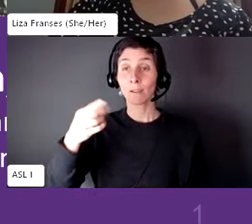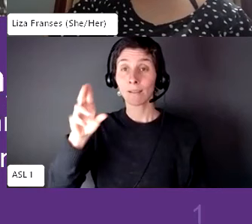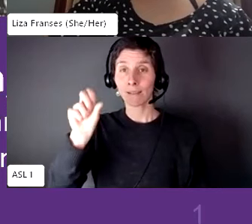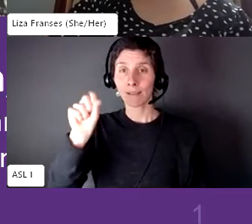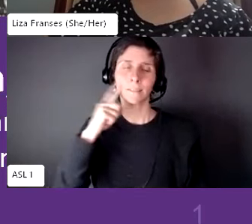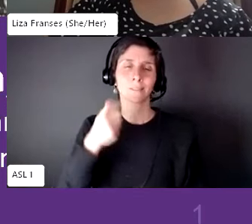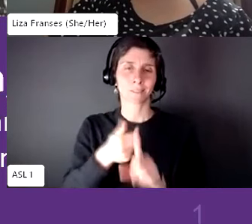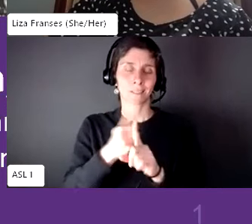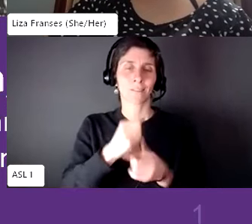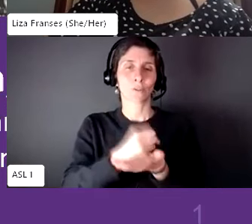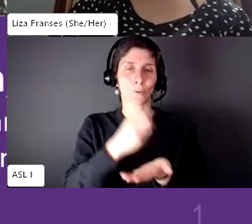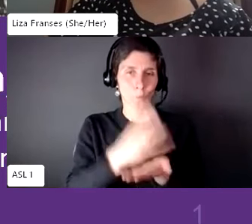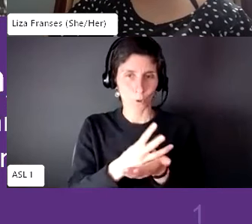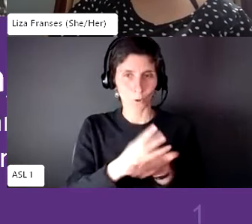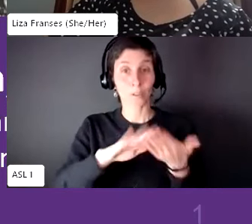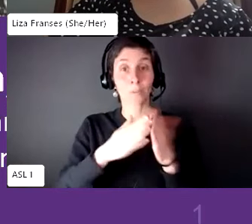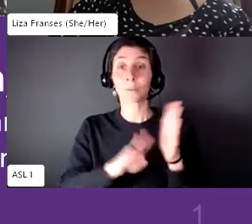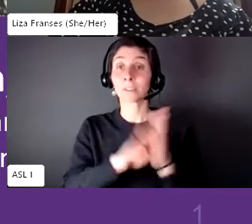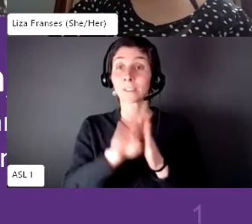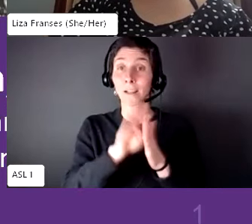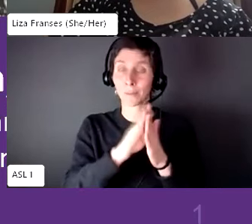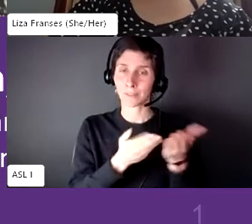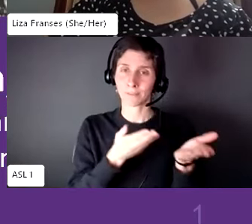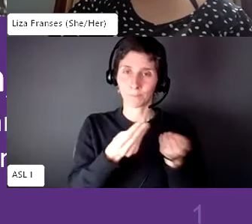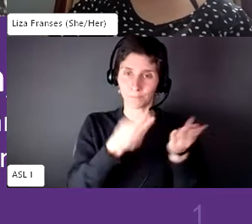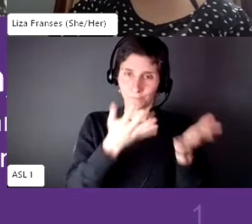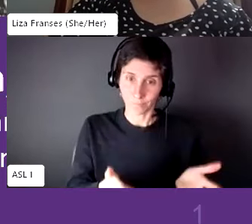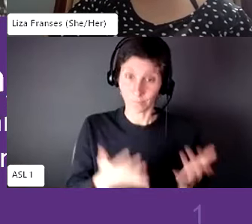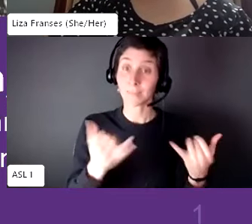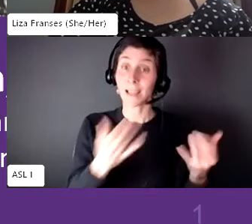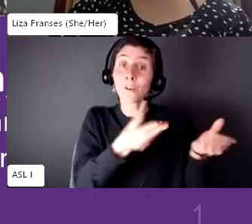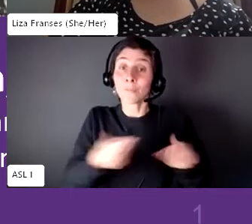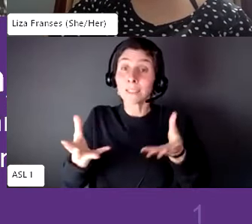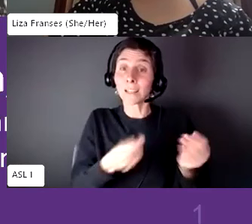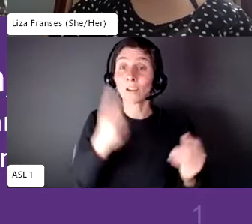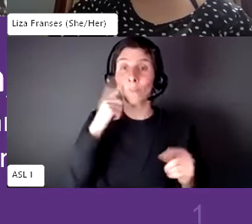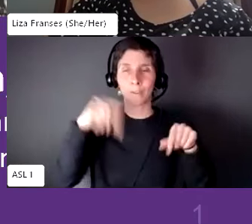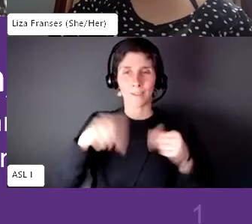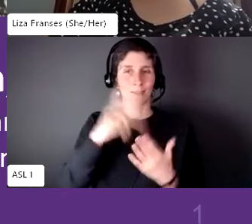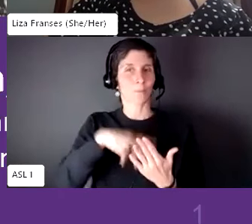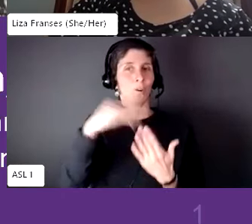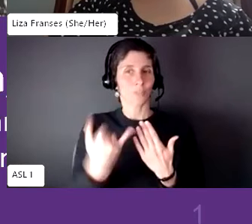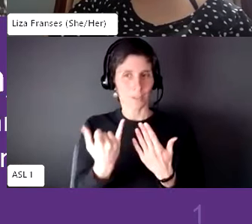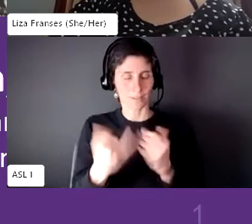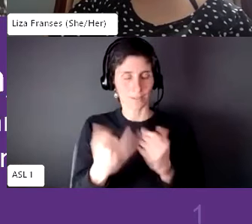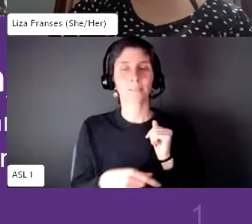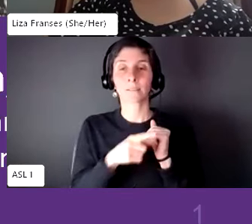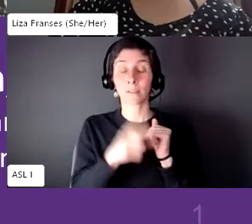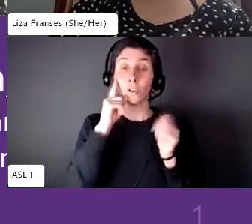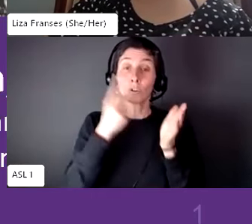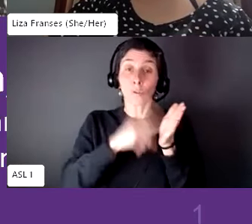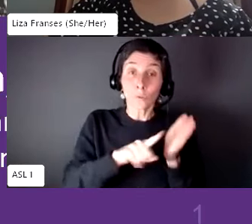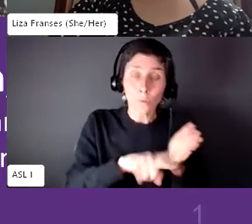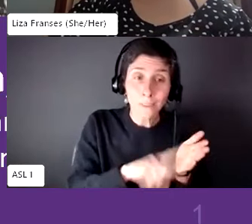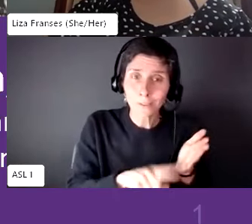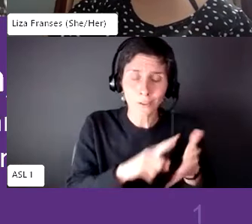development practitioner. She's currently the facilitator for the project. Dorothy's research interests